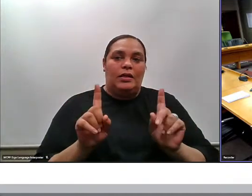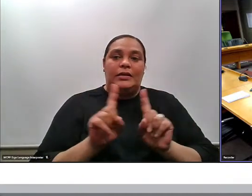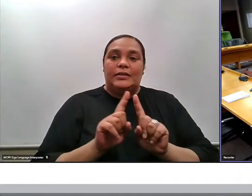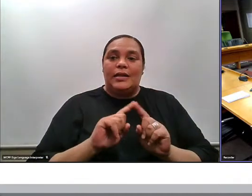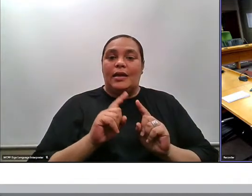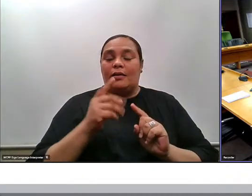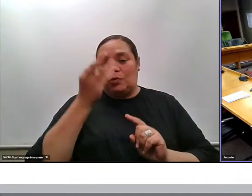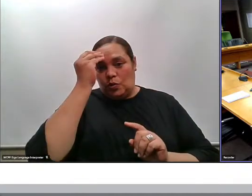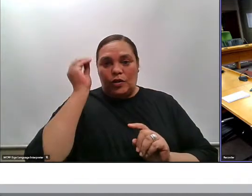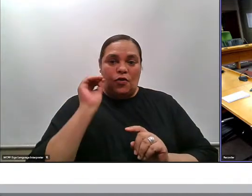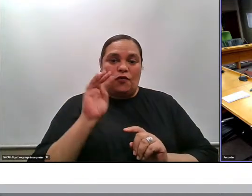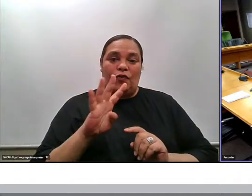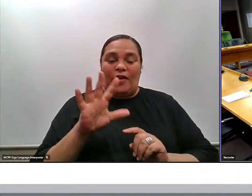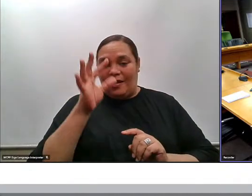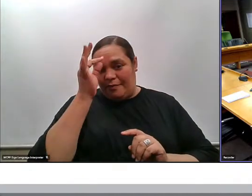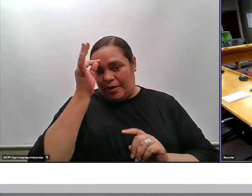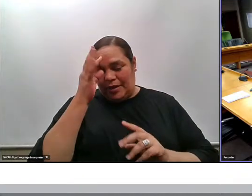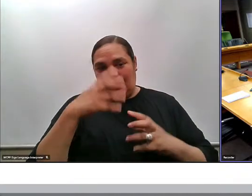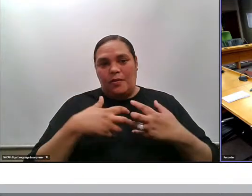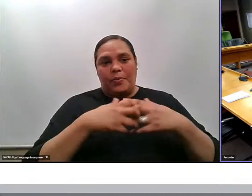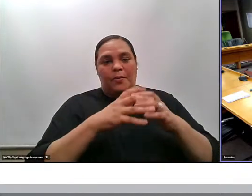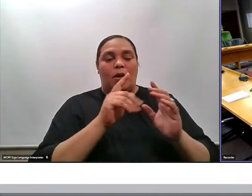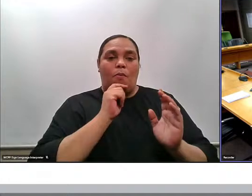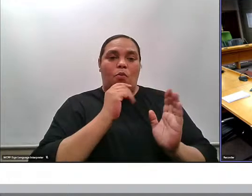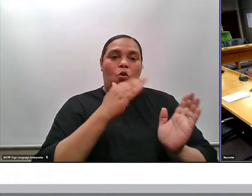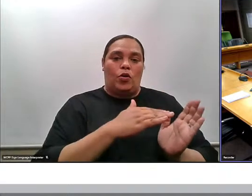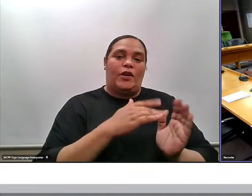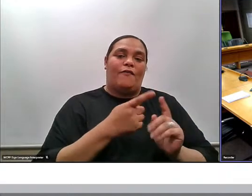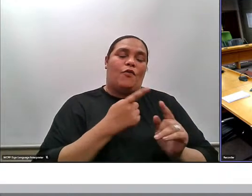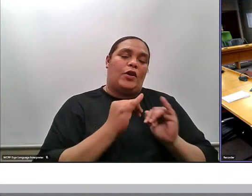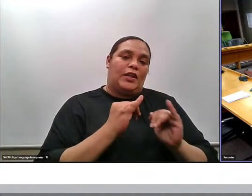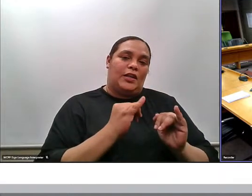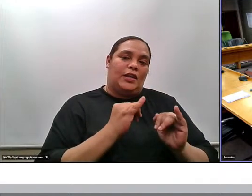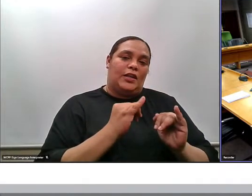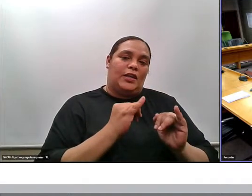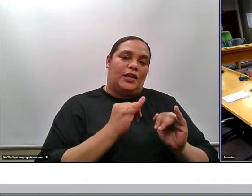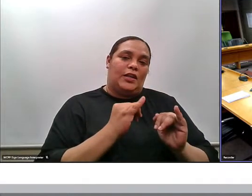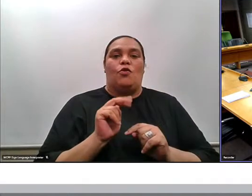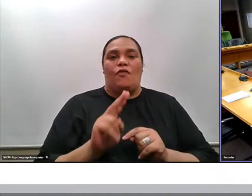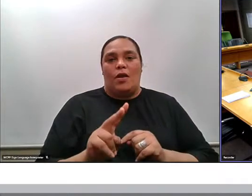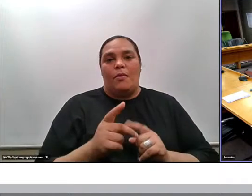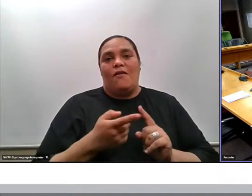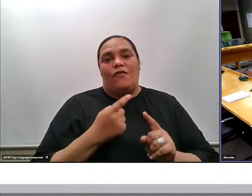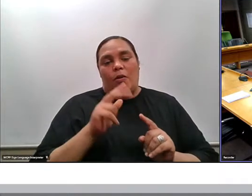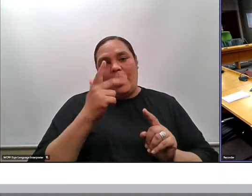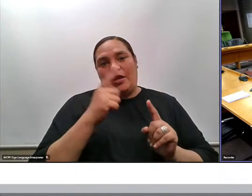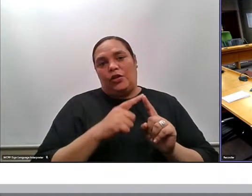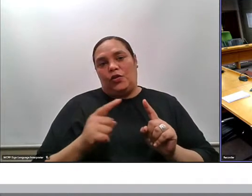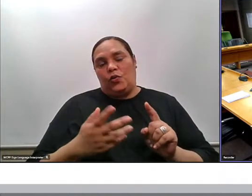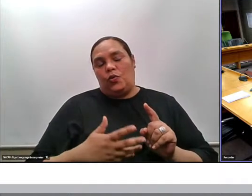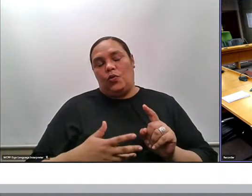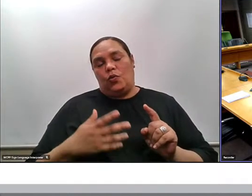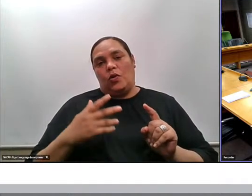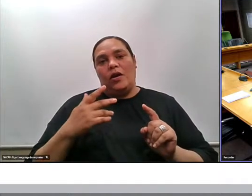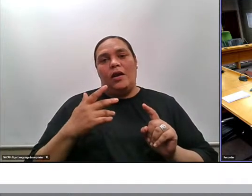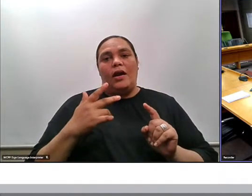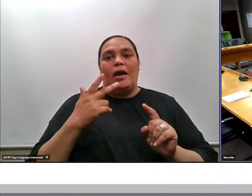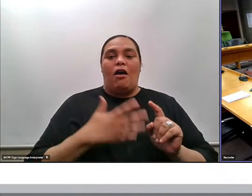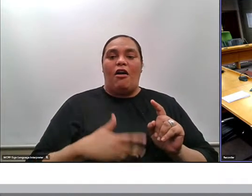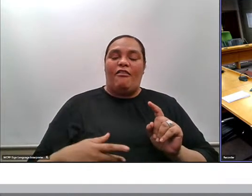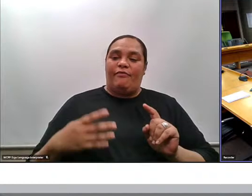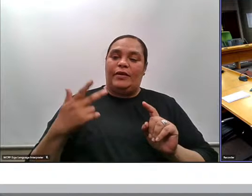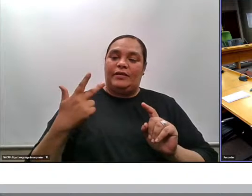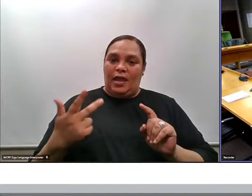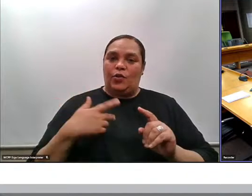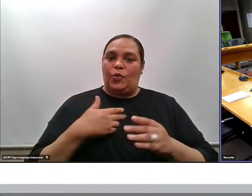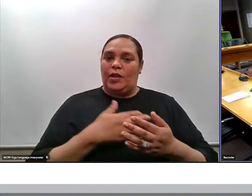note that 45 minutes will be set aside in the morning of the interviews on the 11th of November from 8 until 8:45 so that we can just prep